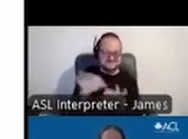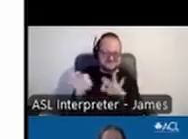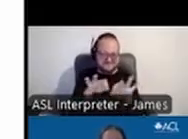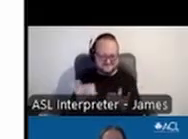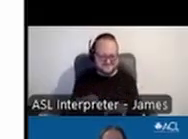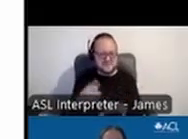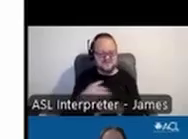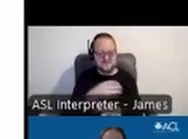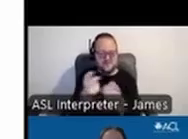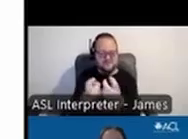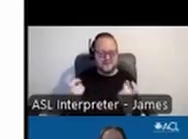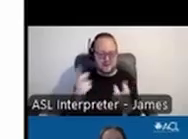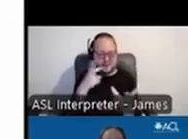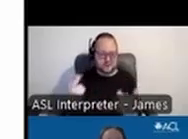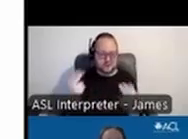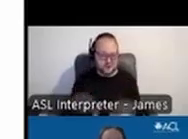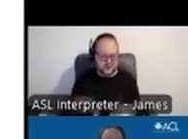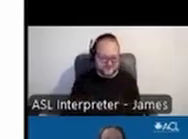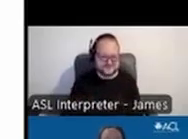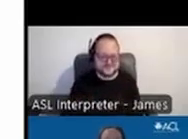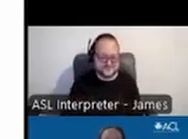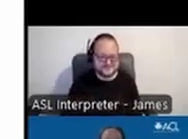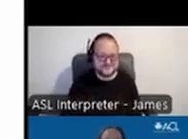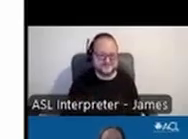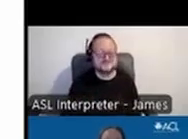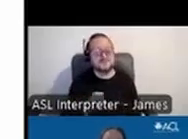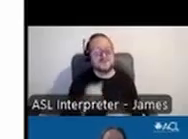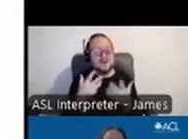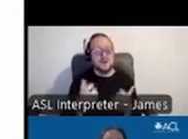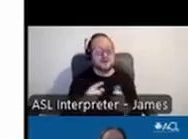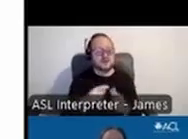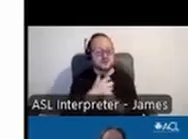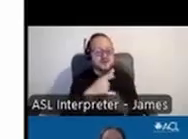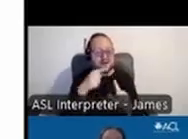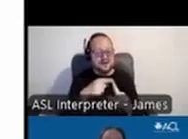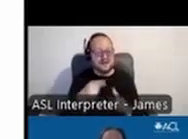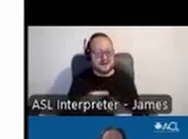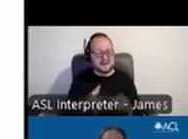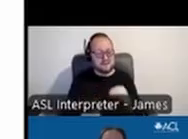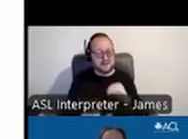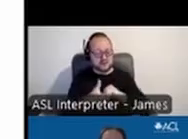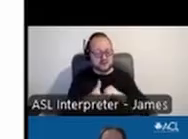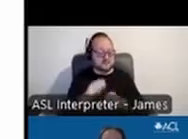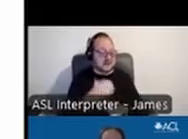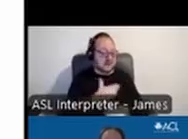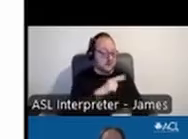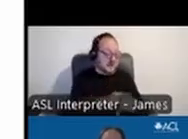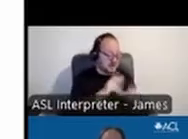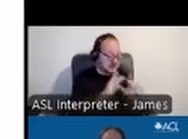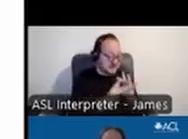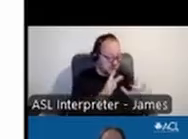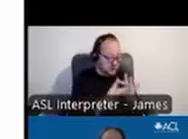please. So I want to start off by highlighting that partnerships between our national network and